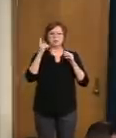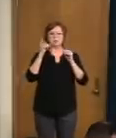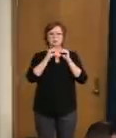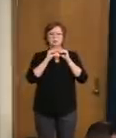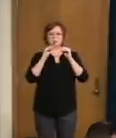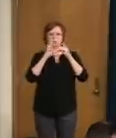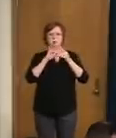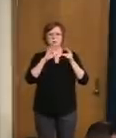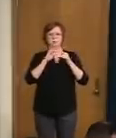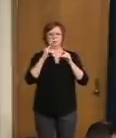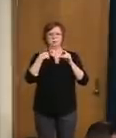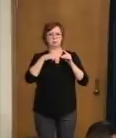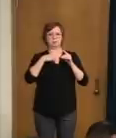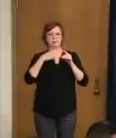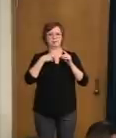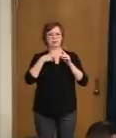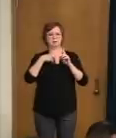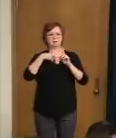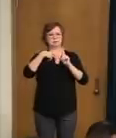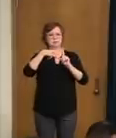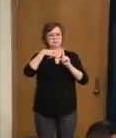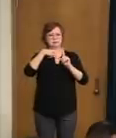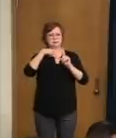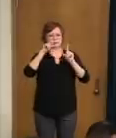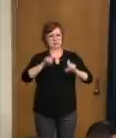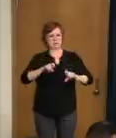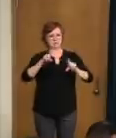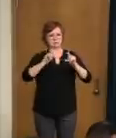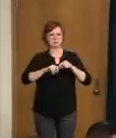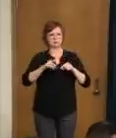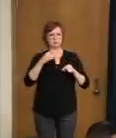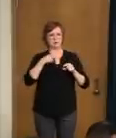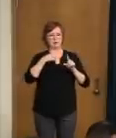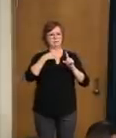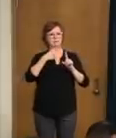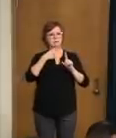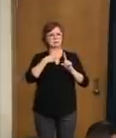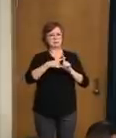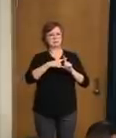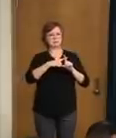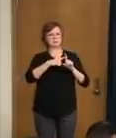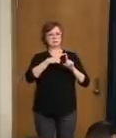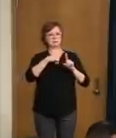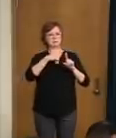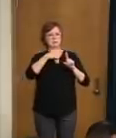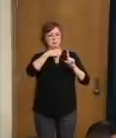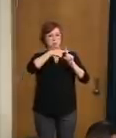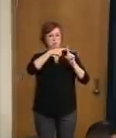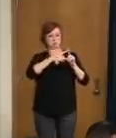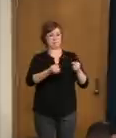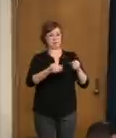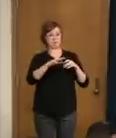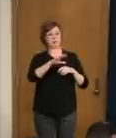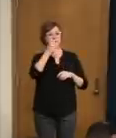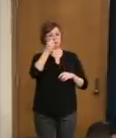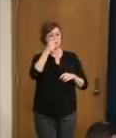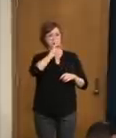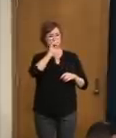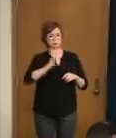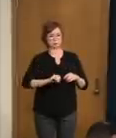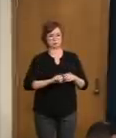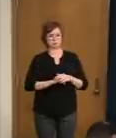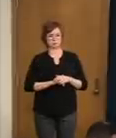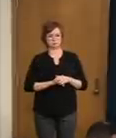test positivity rate is around 12%, and the provincial labs do track how many proportion of tests are in asymptomatic people,